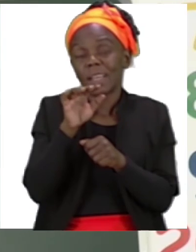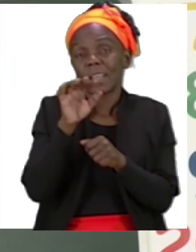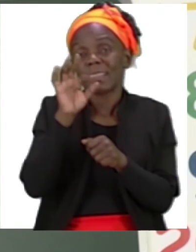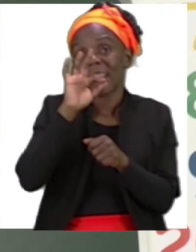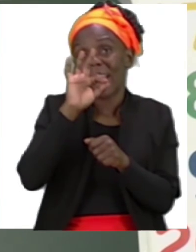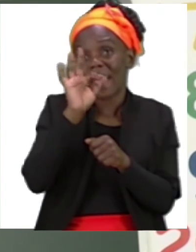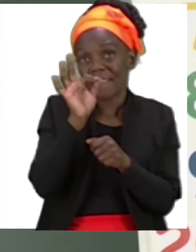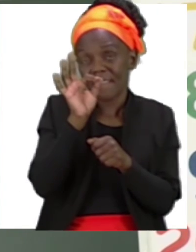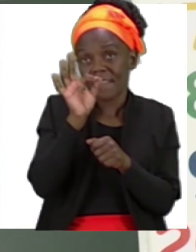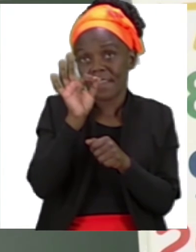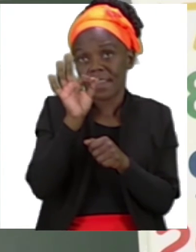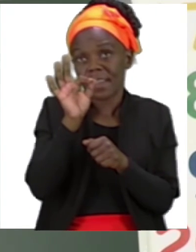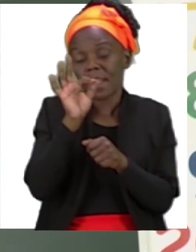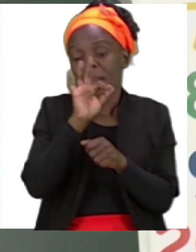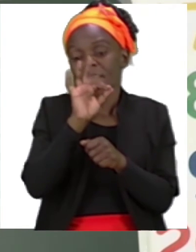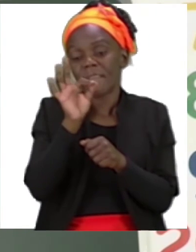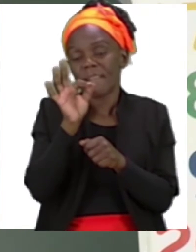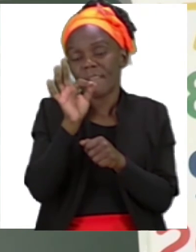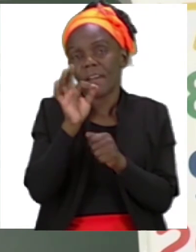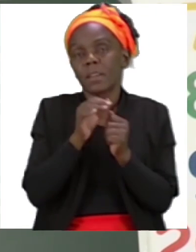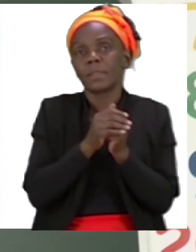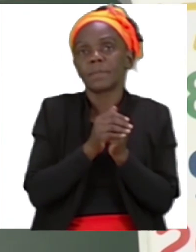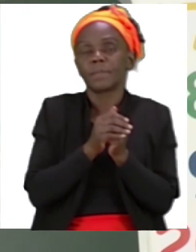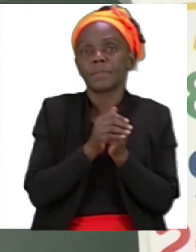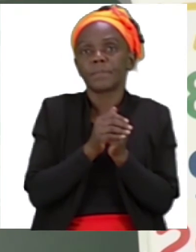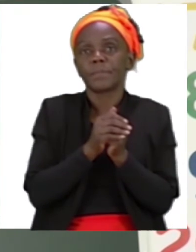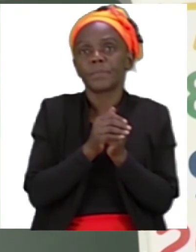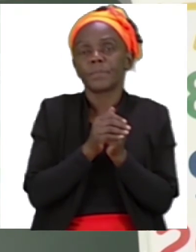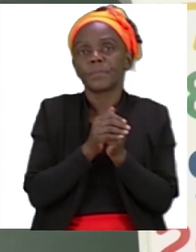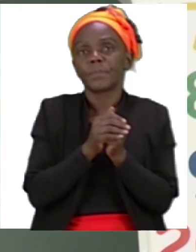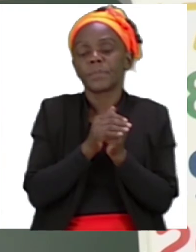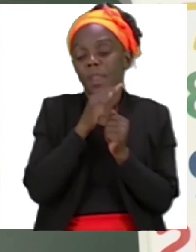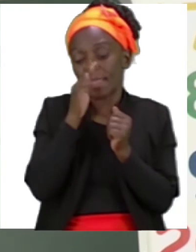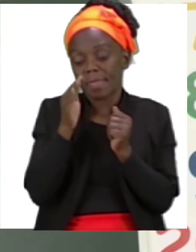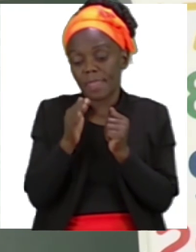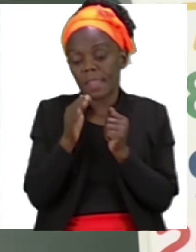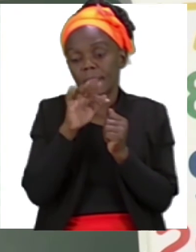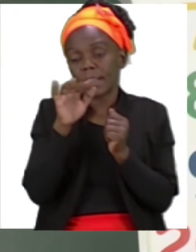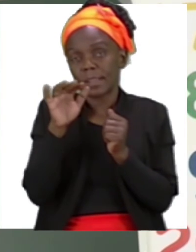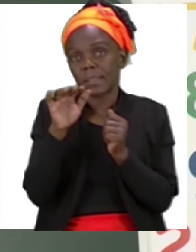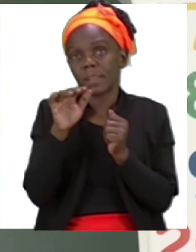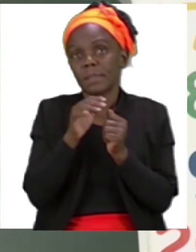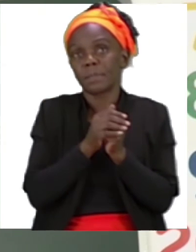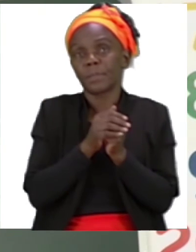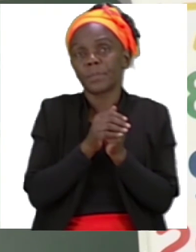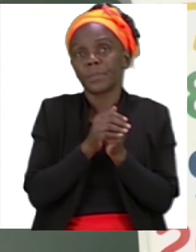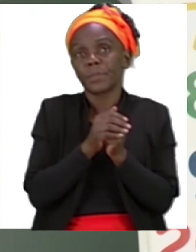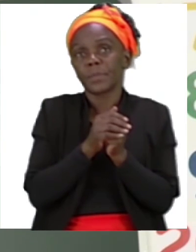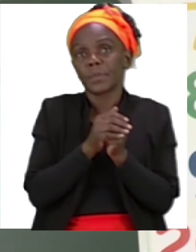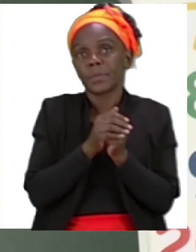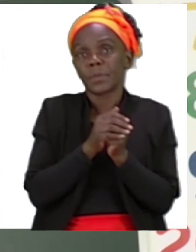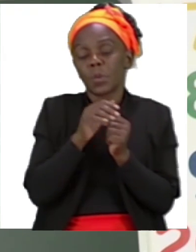So we are going to put our F. And then the next one, let's say the word fan again.